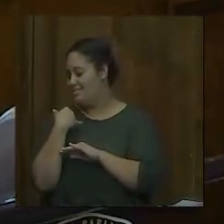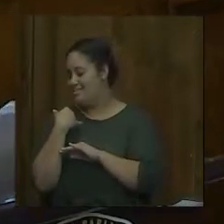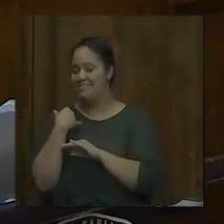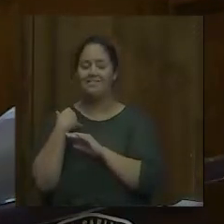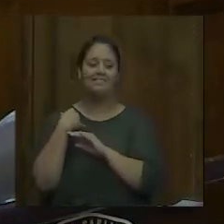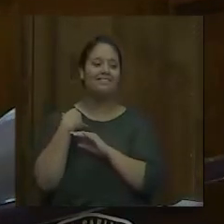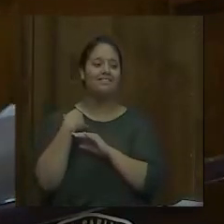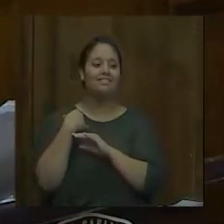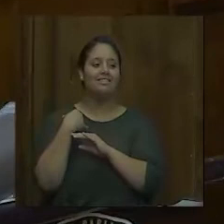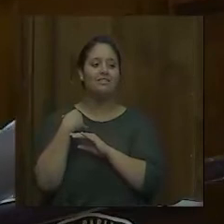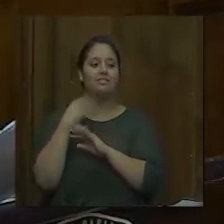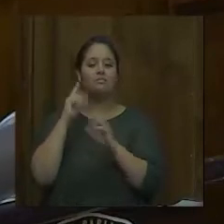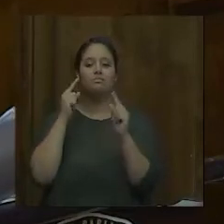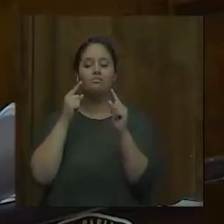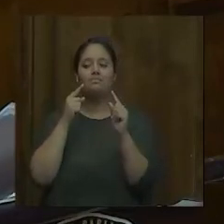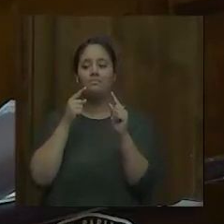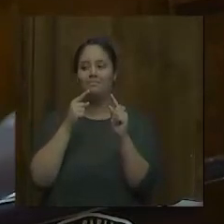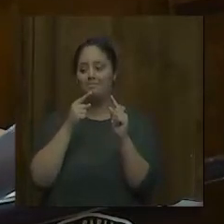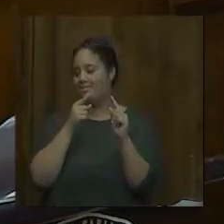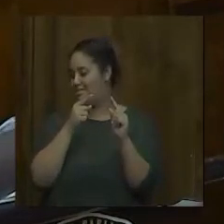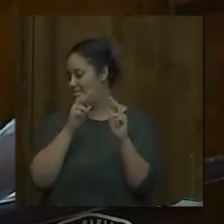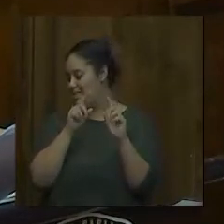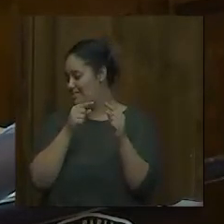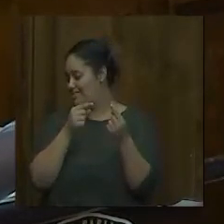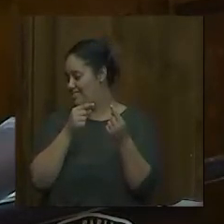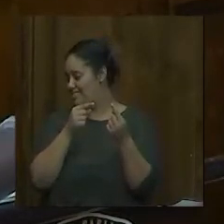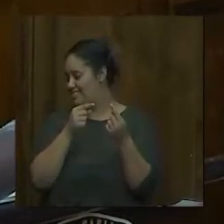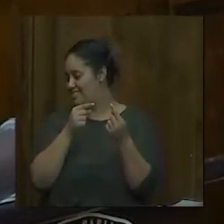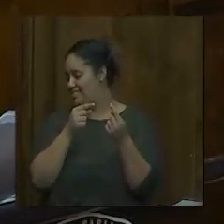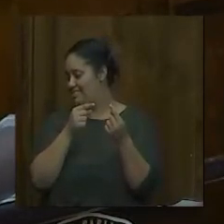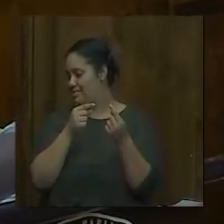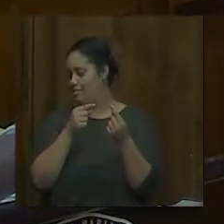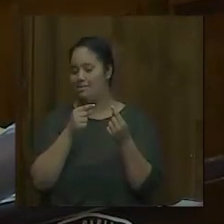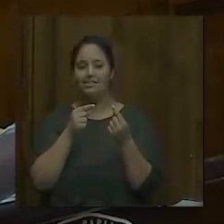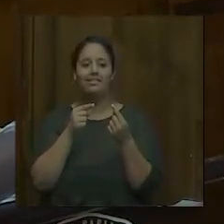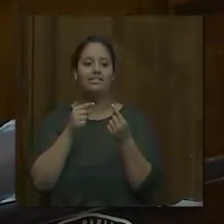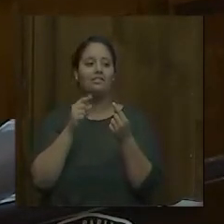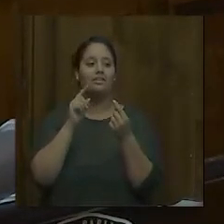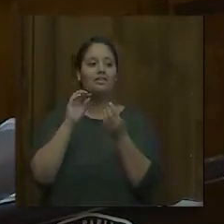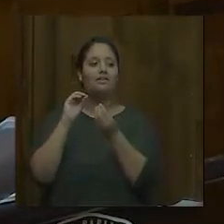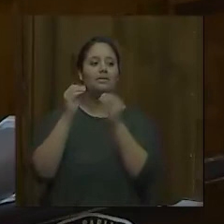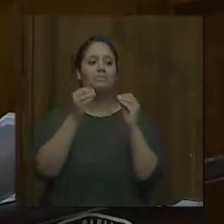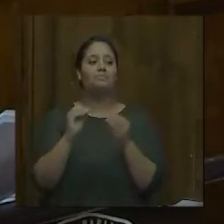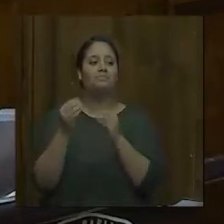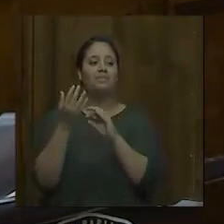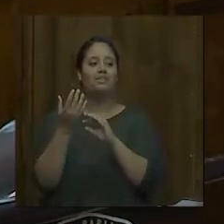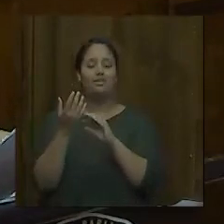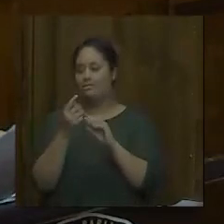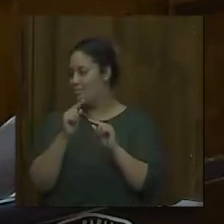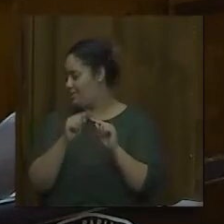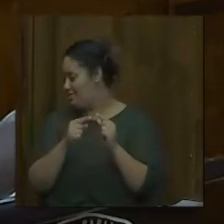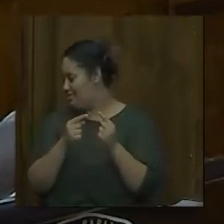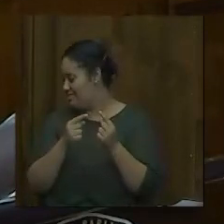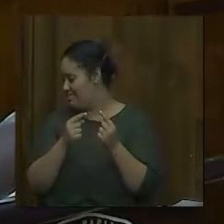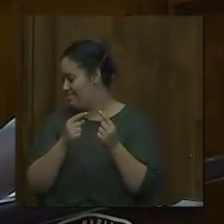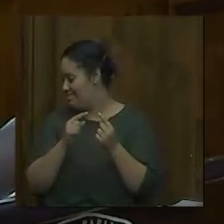maar verteenwoordig 'n toegangspoort tot die toerisme-ekonomie vir die meeste klein dorpies. Die ontwikkeling en bevordering van toerisme kan die